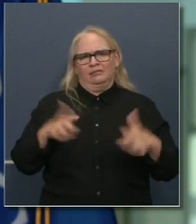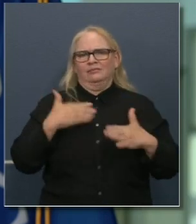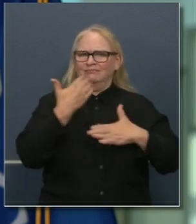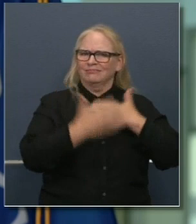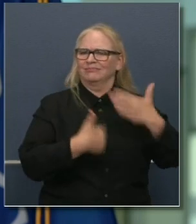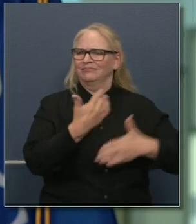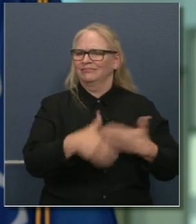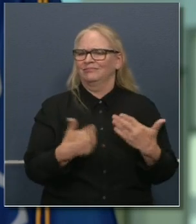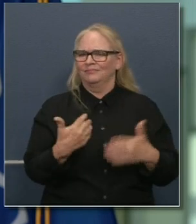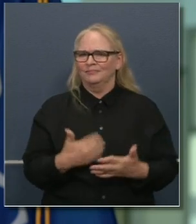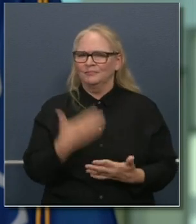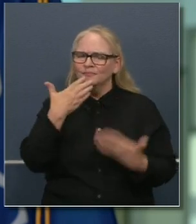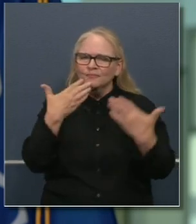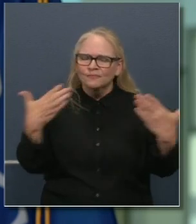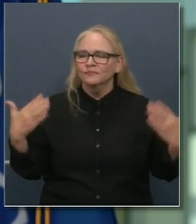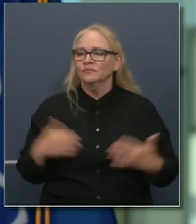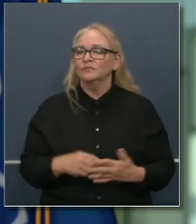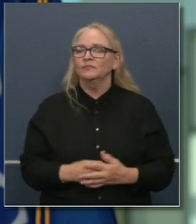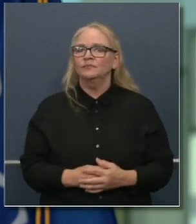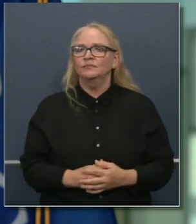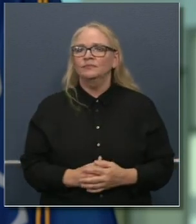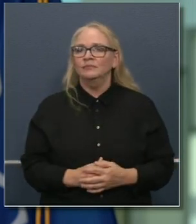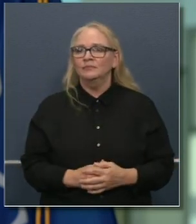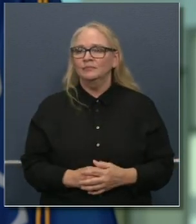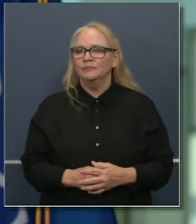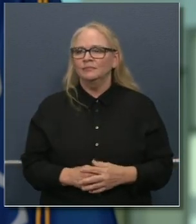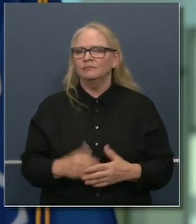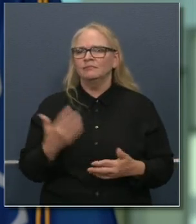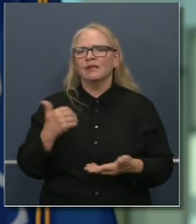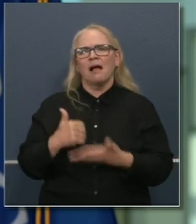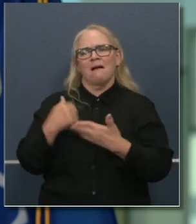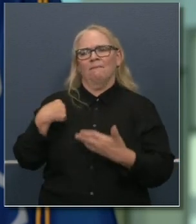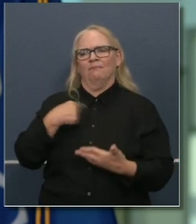next level to mitigate the spread of this virus.